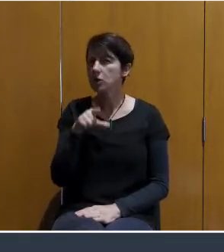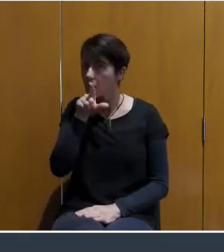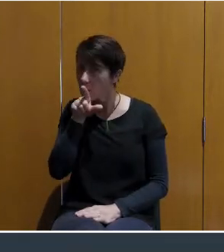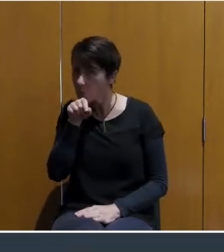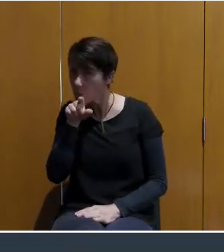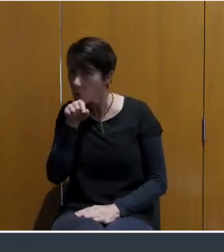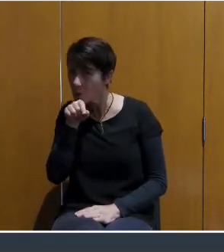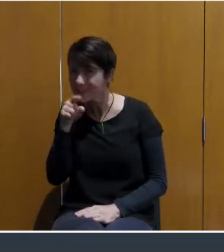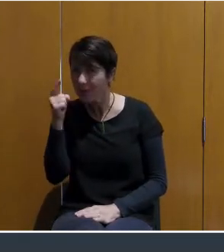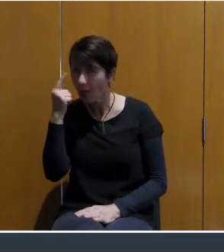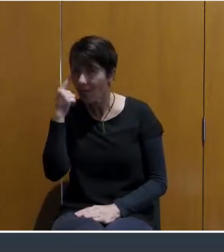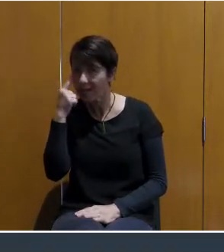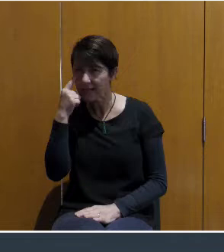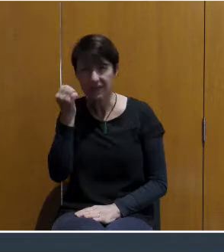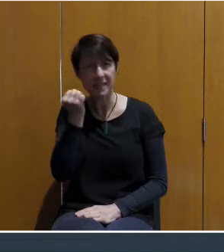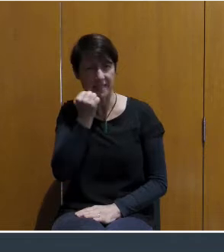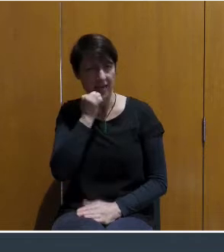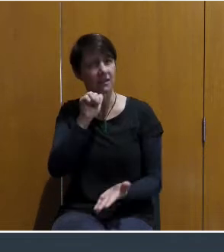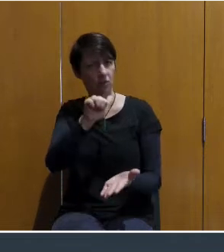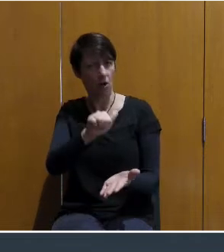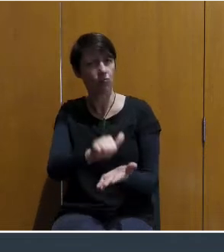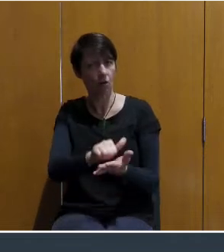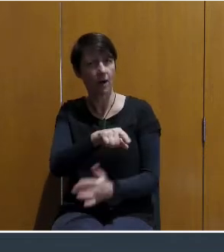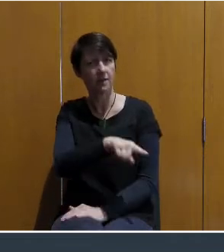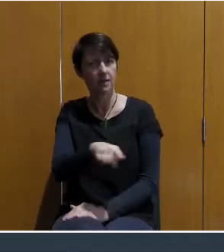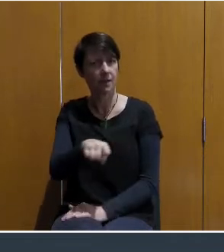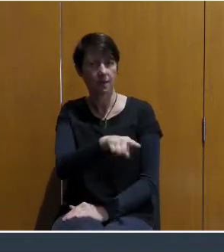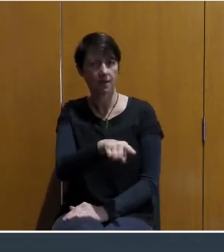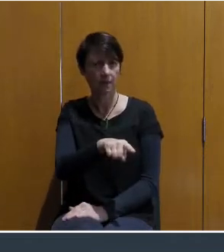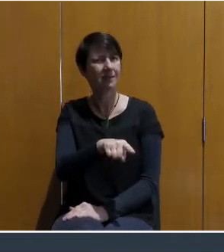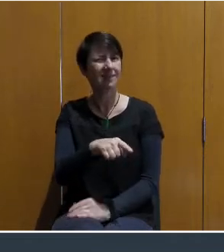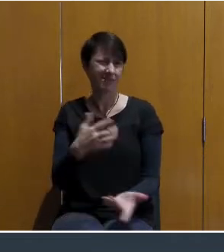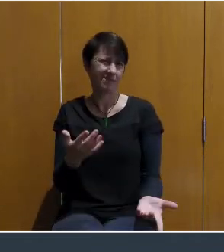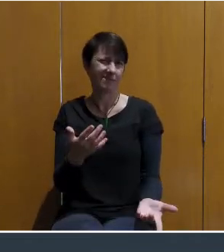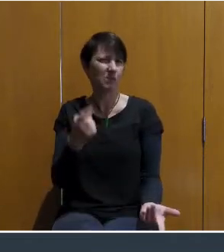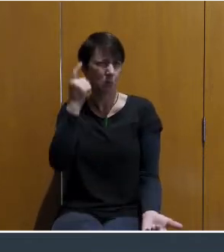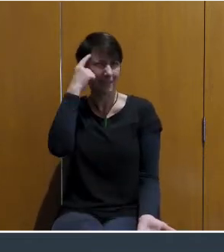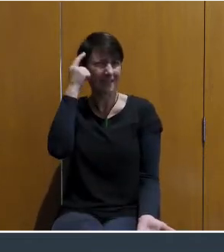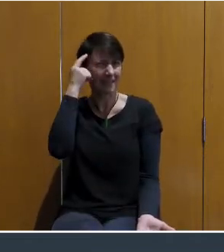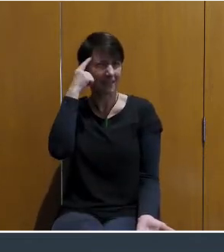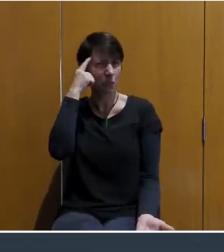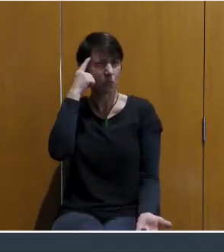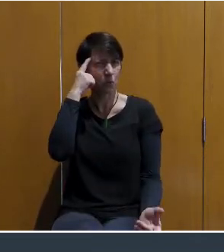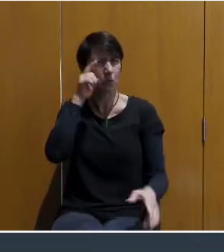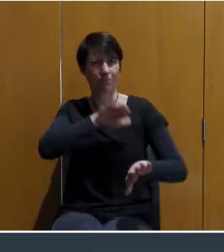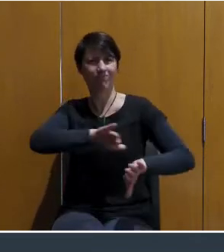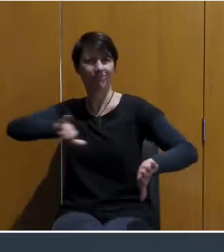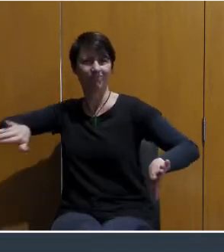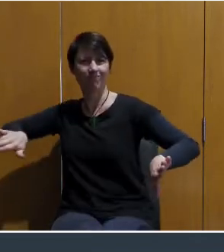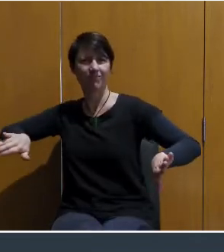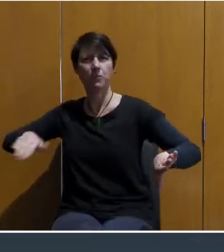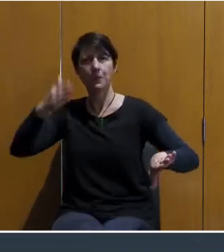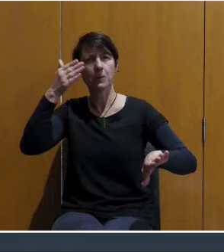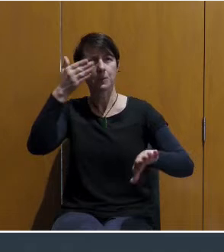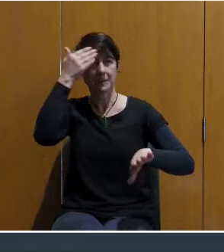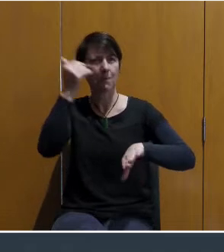dates are correct, if we get the dates right, then I think that would be pretty sensible for people to actually do that. You know, we can all